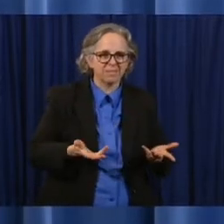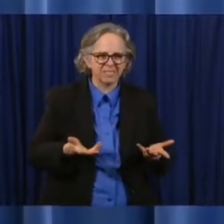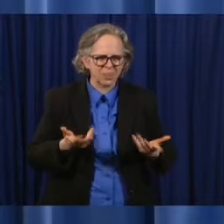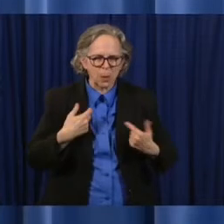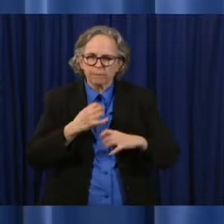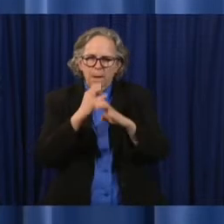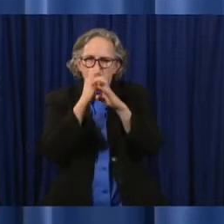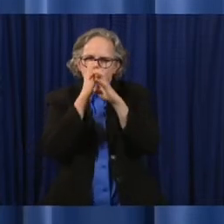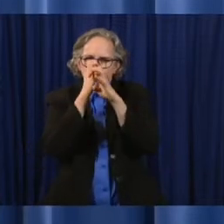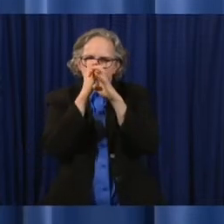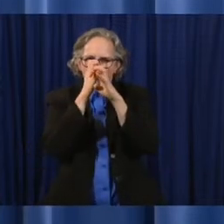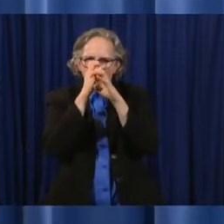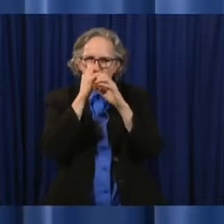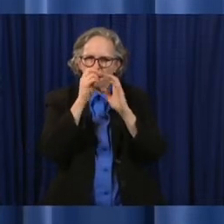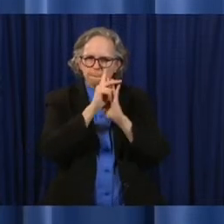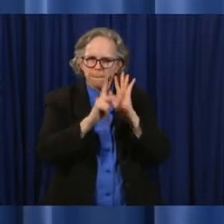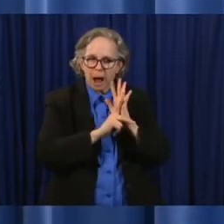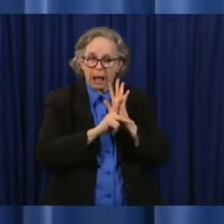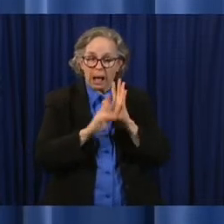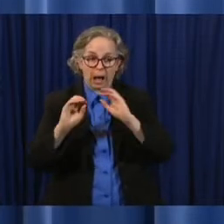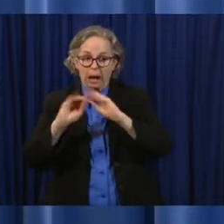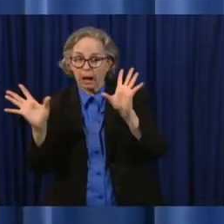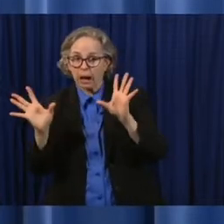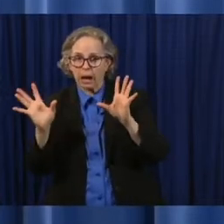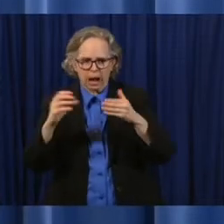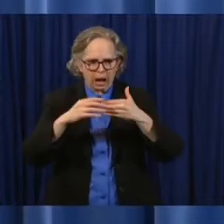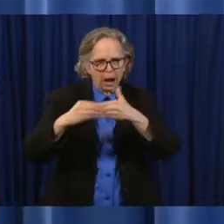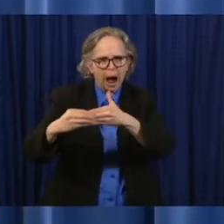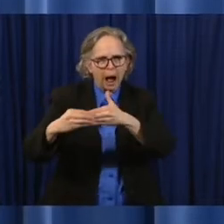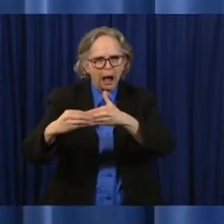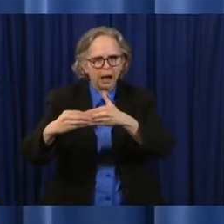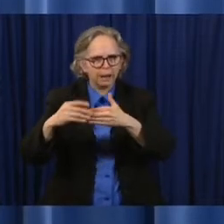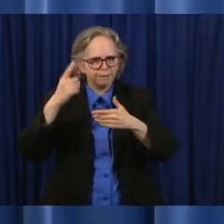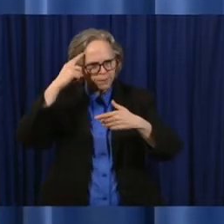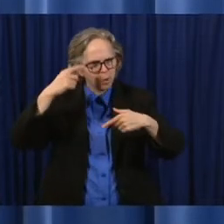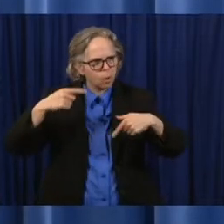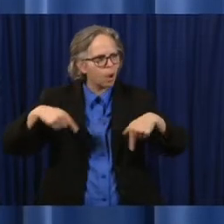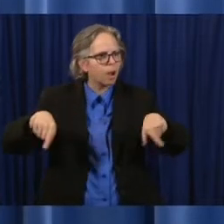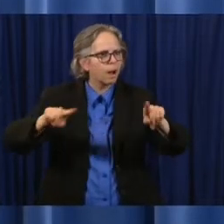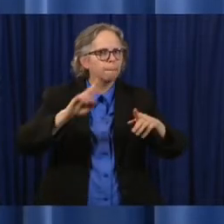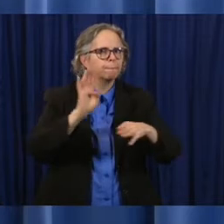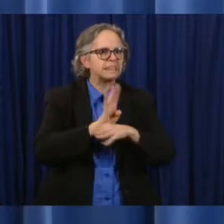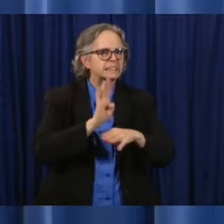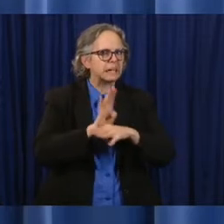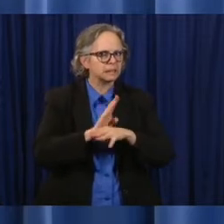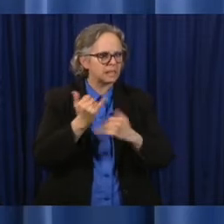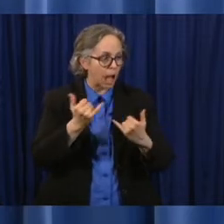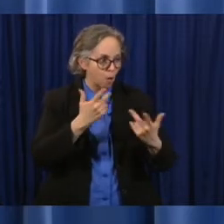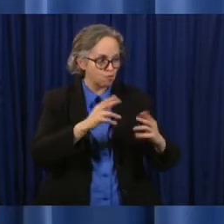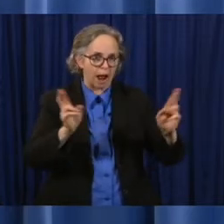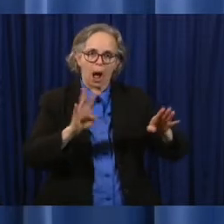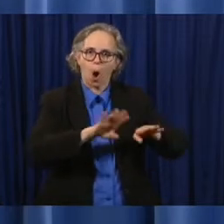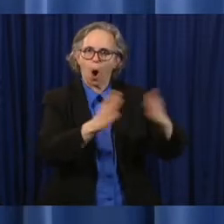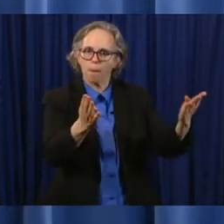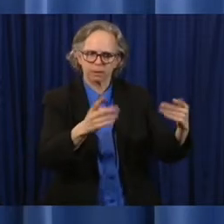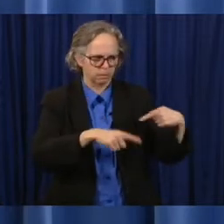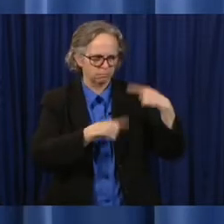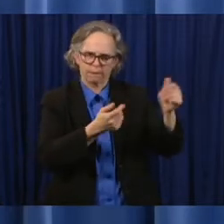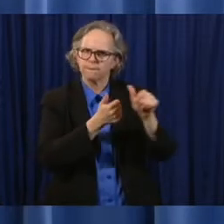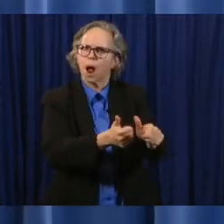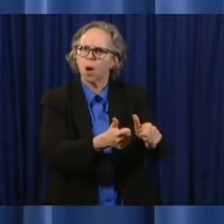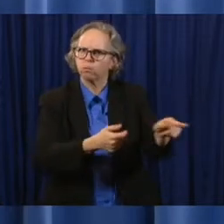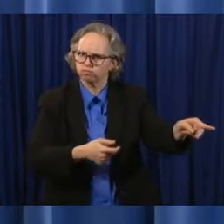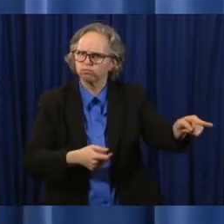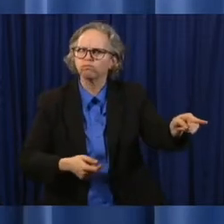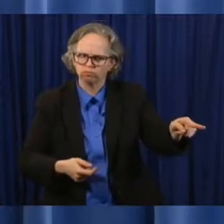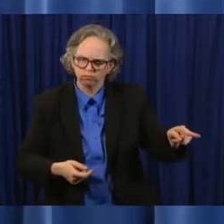understandable guidelines for businesses that do, in fact, want to open. We, as Dr. Acton indicated